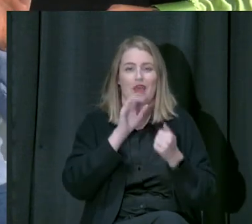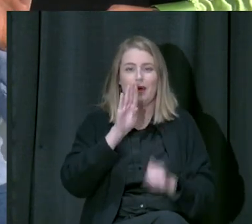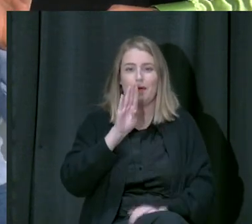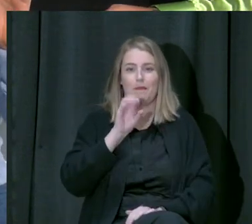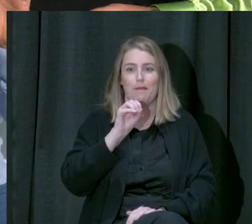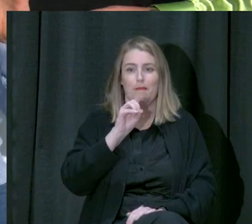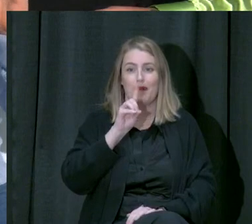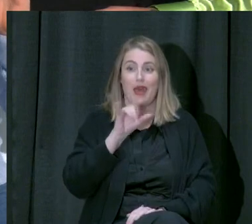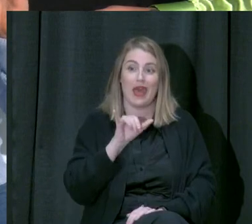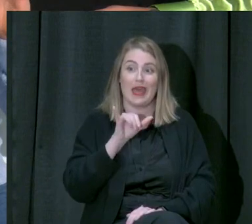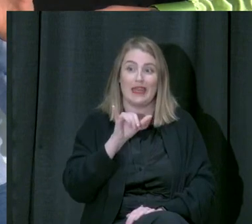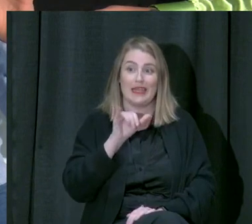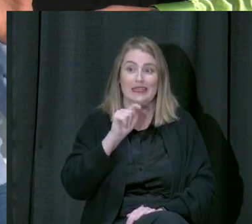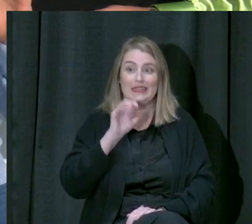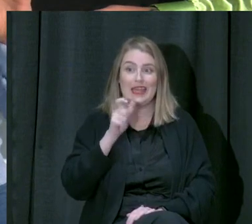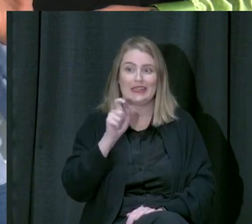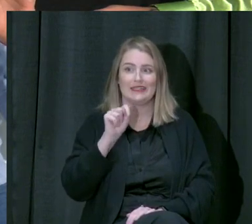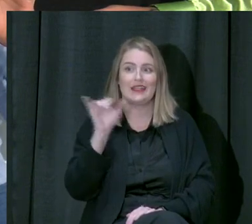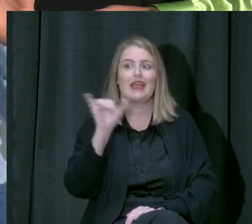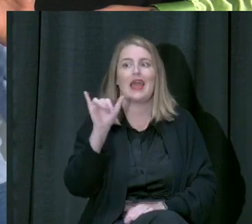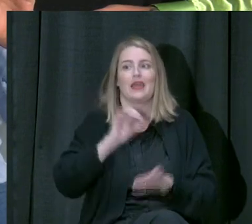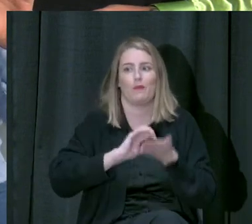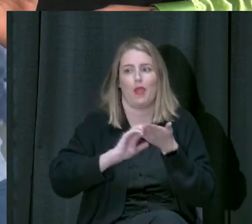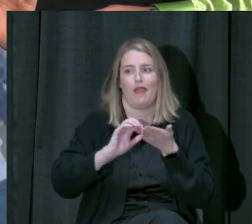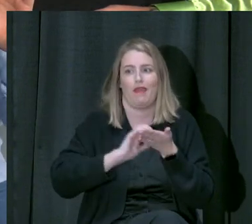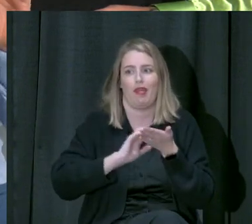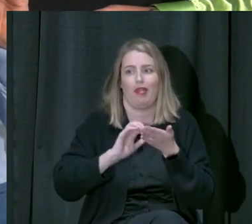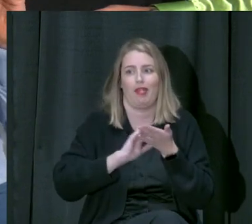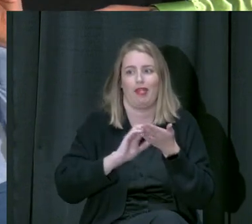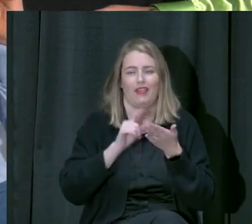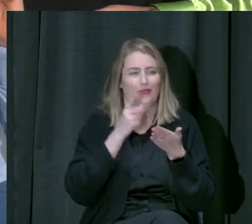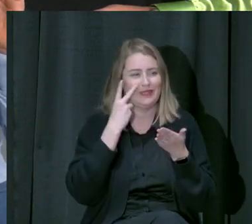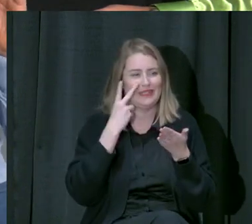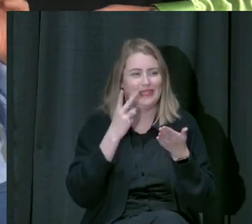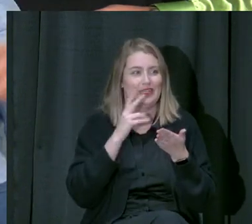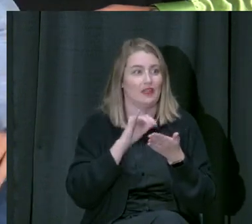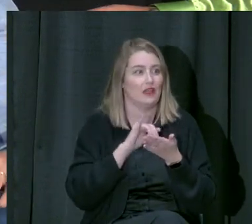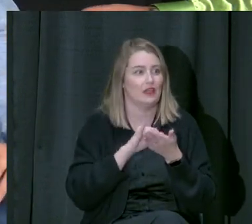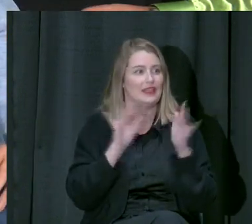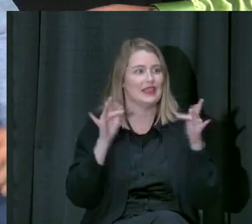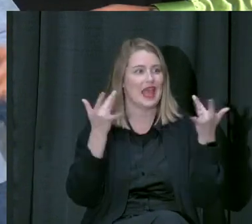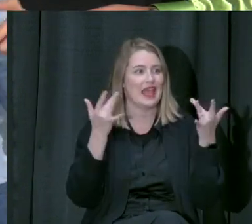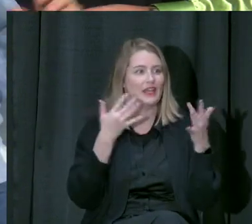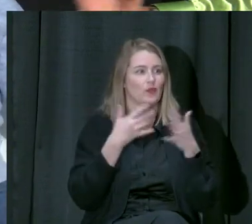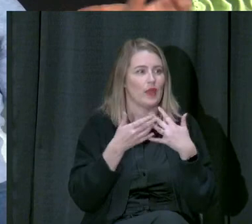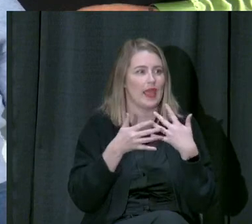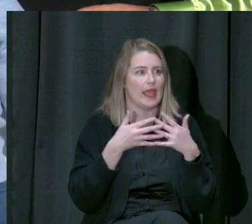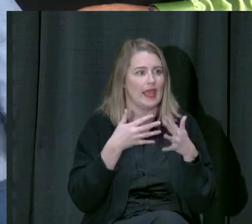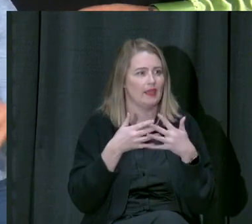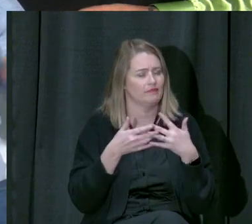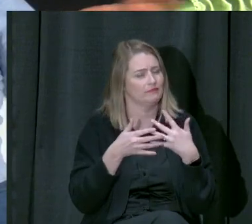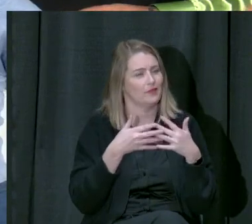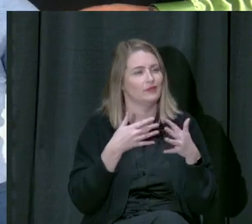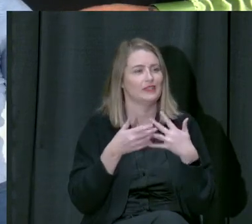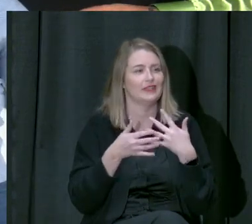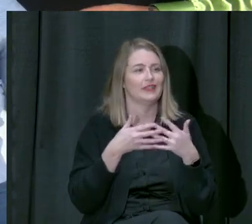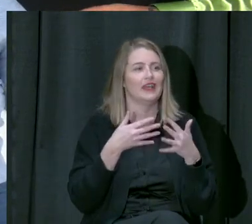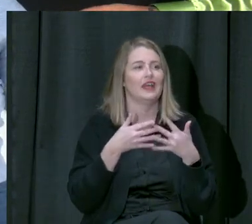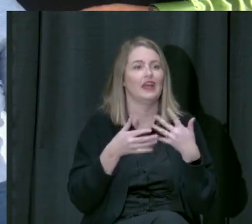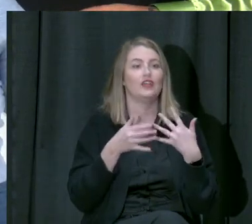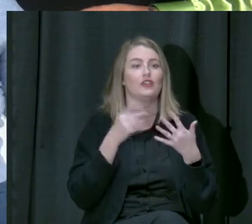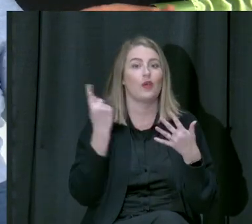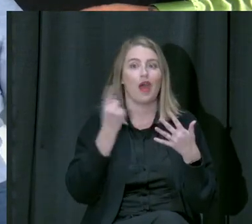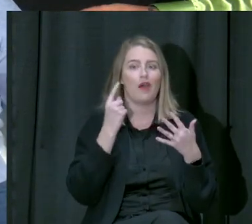gray. Has anybody seen that aesthetic? Yeah. And, you know, Dax and I, we're always sending each